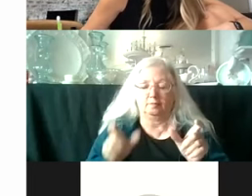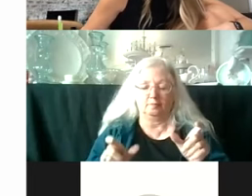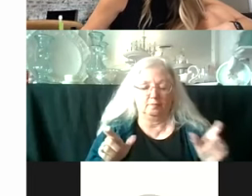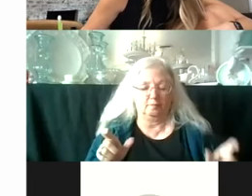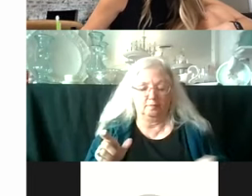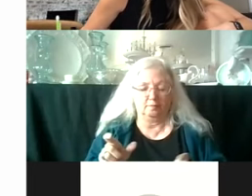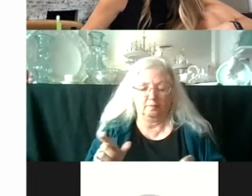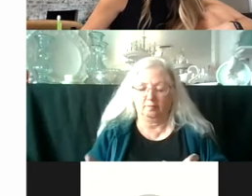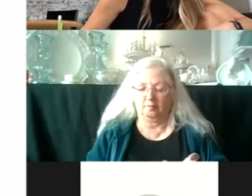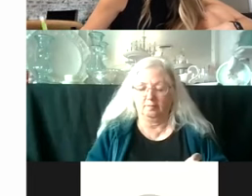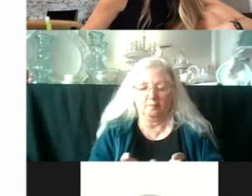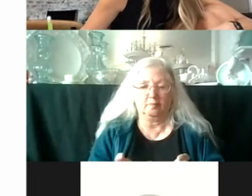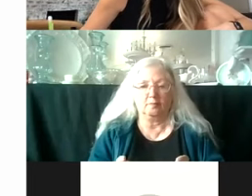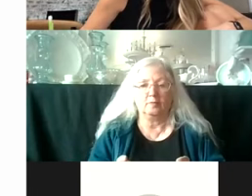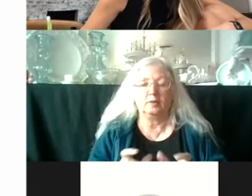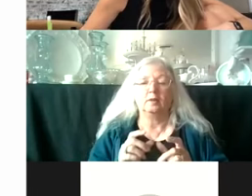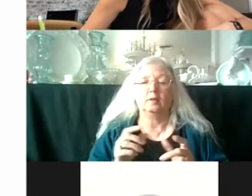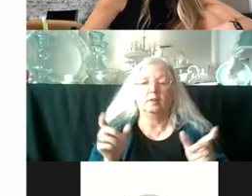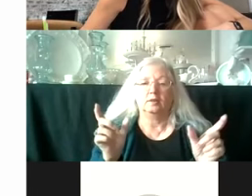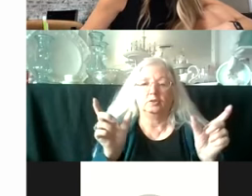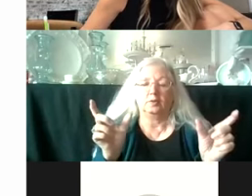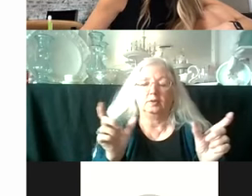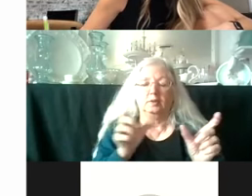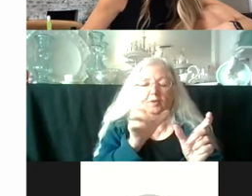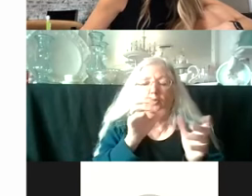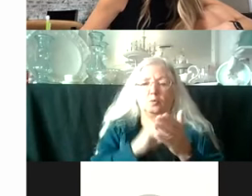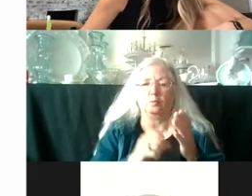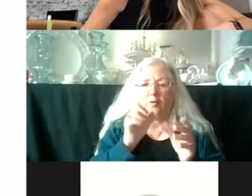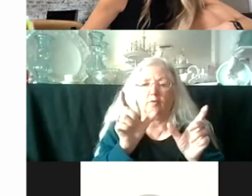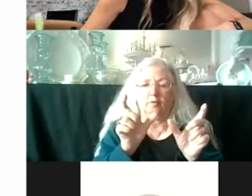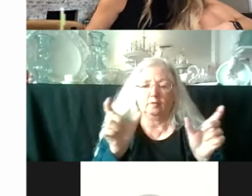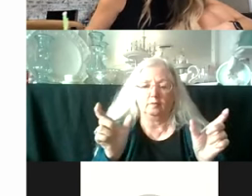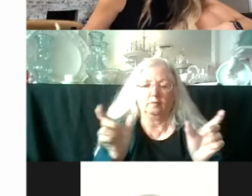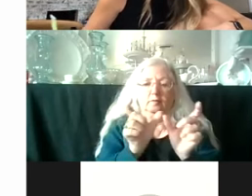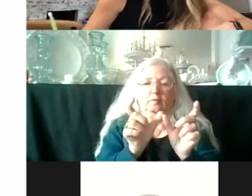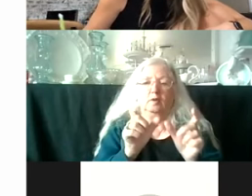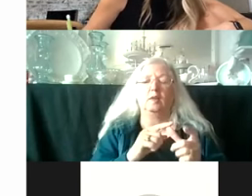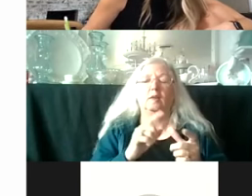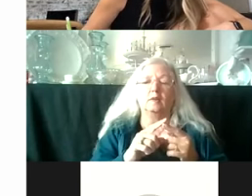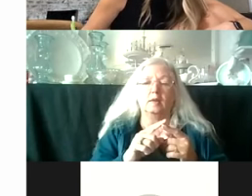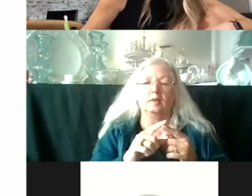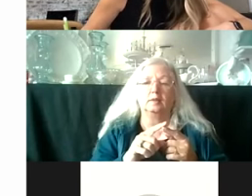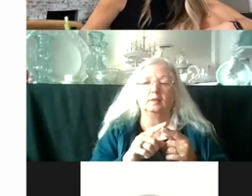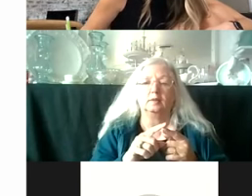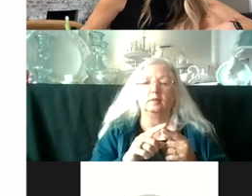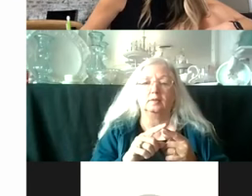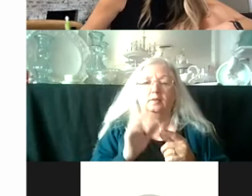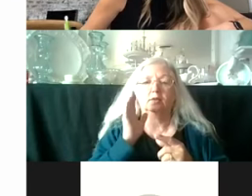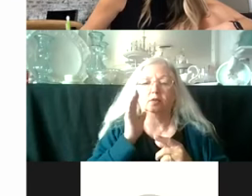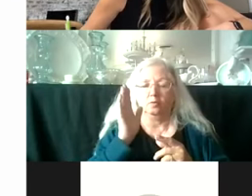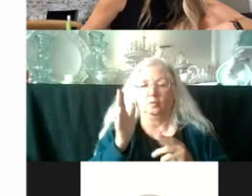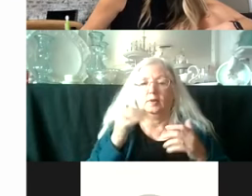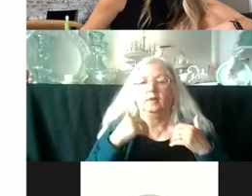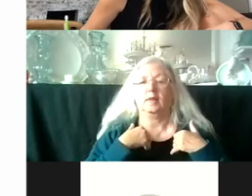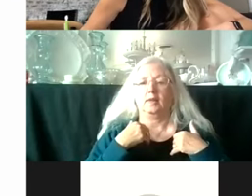And once those pieces are put back together into a single continuous strand, then and only then do we have